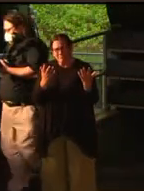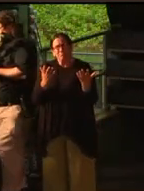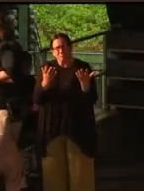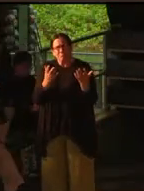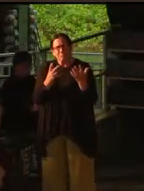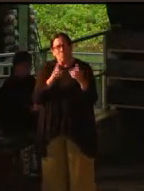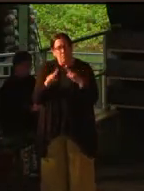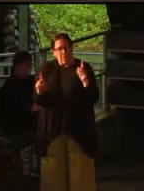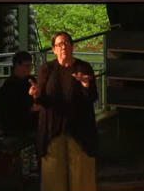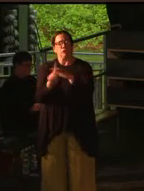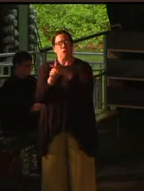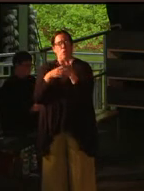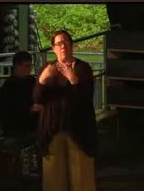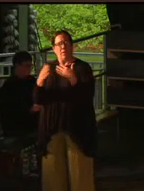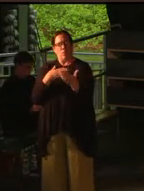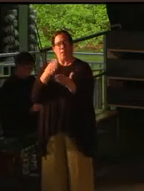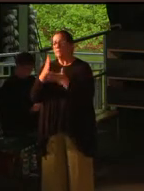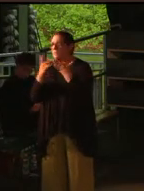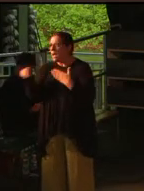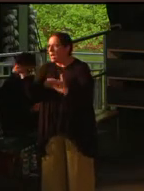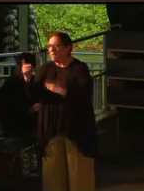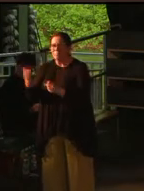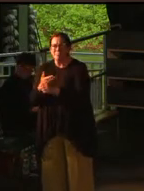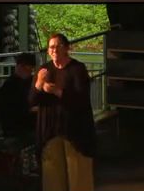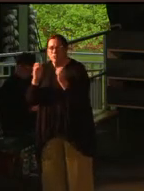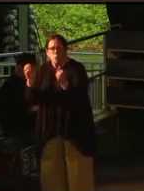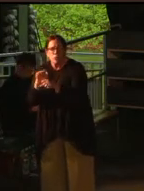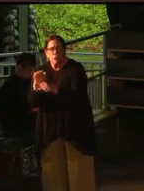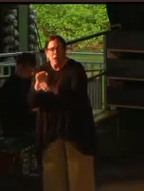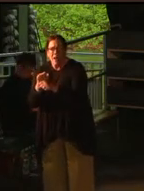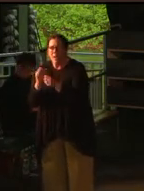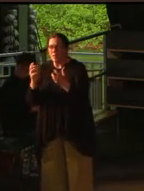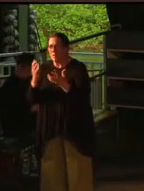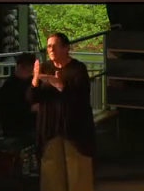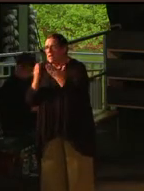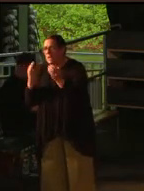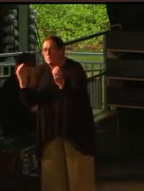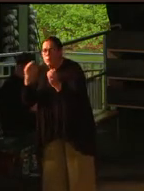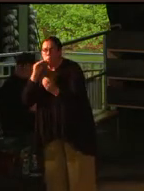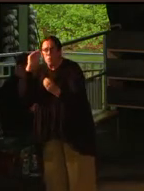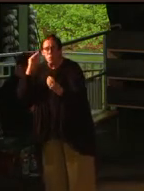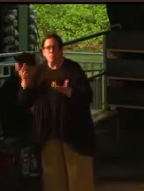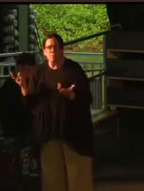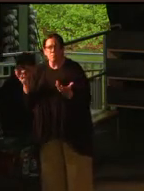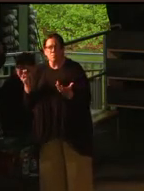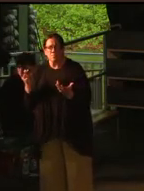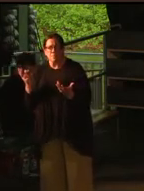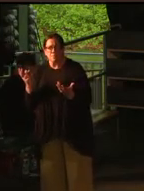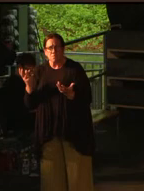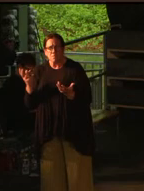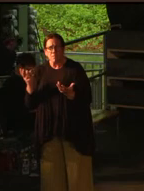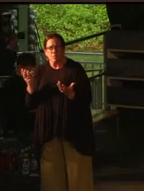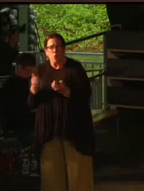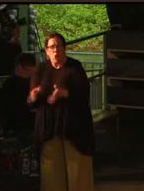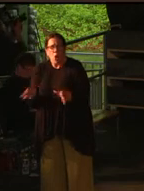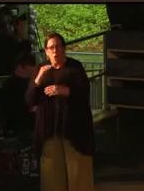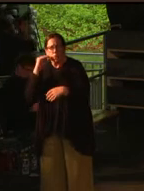your job or your place to live, and found yourself homeless.